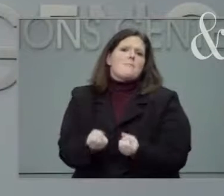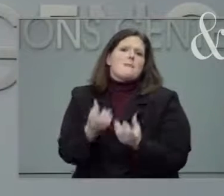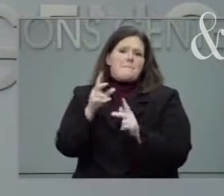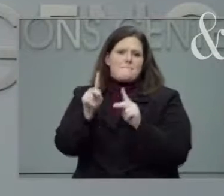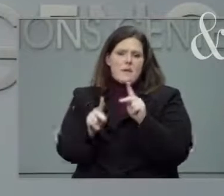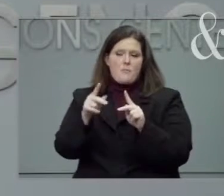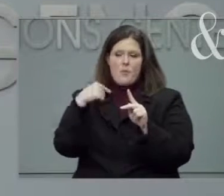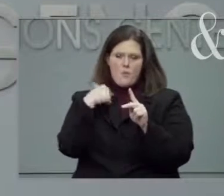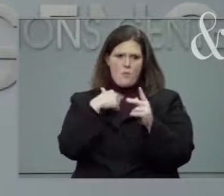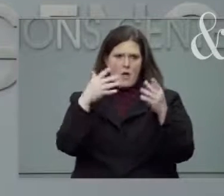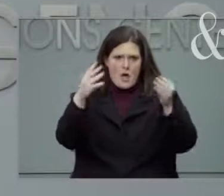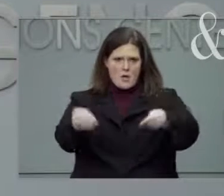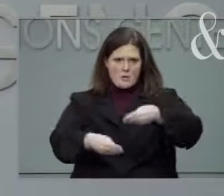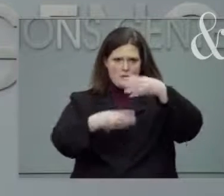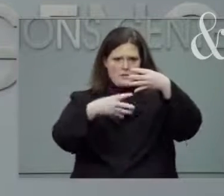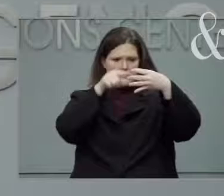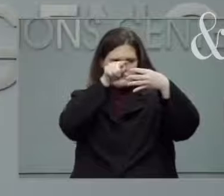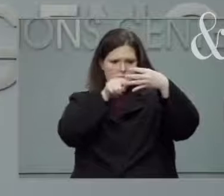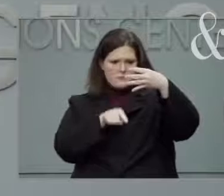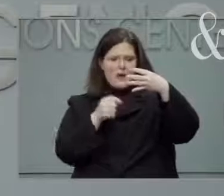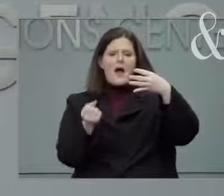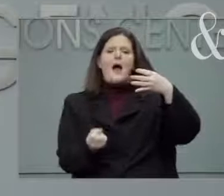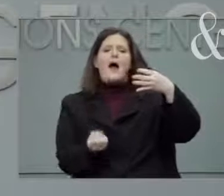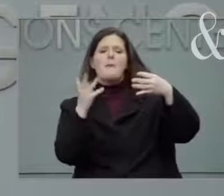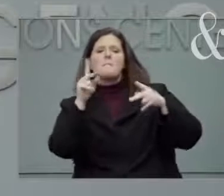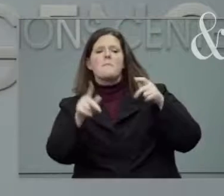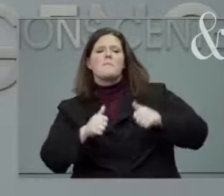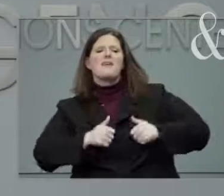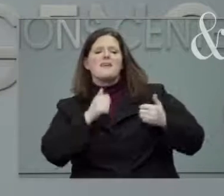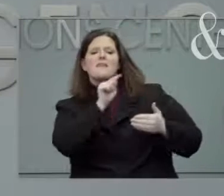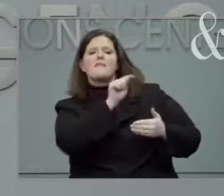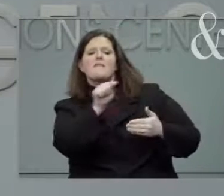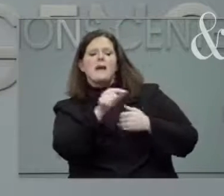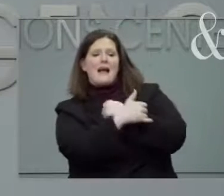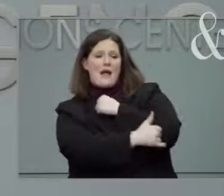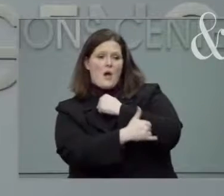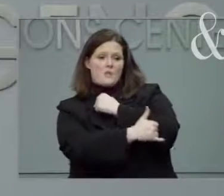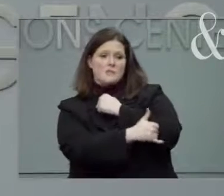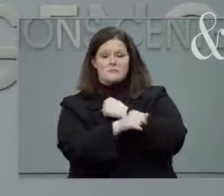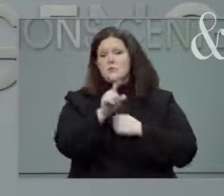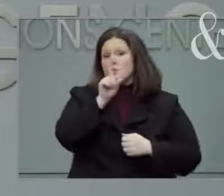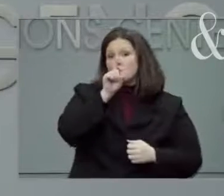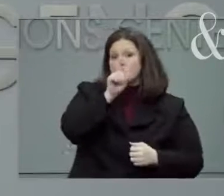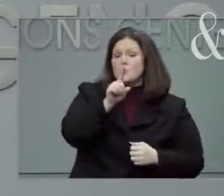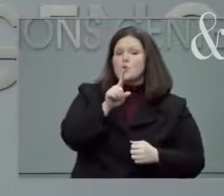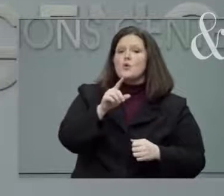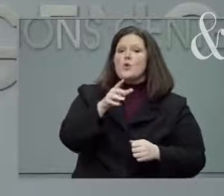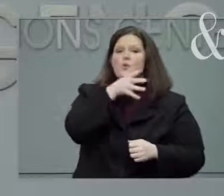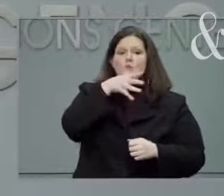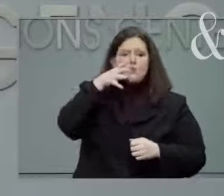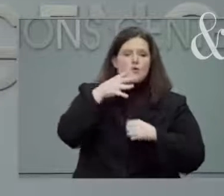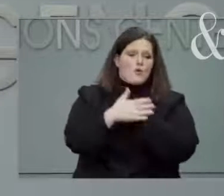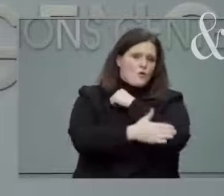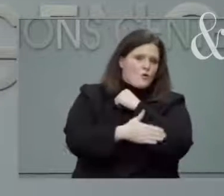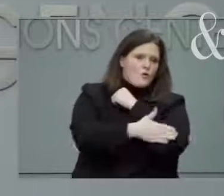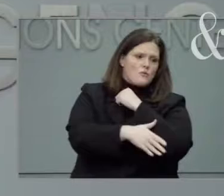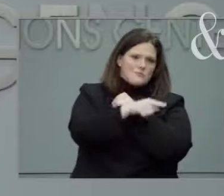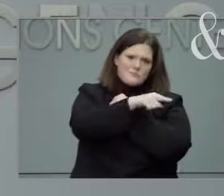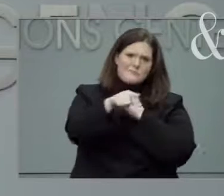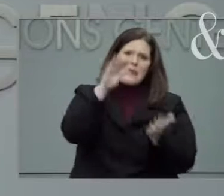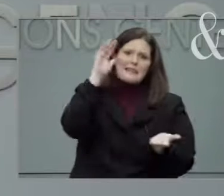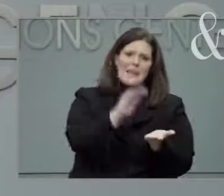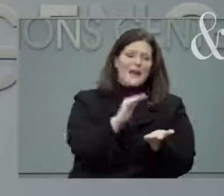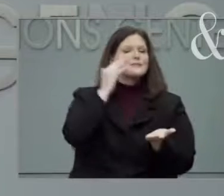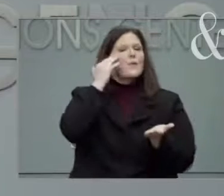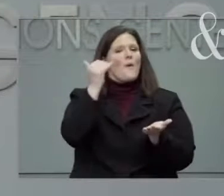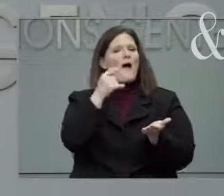proportional to the folks who are in their county. So yes, our rural communities that do serve less folks do get less doses.